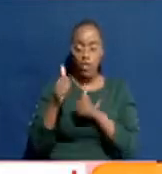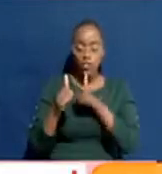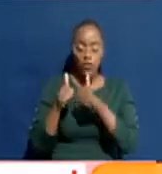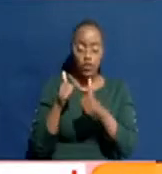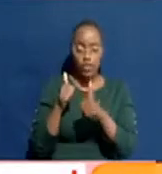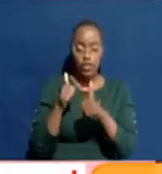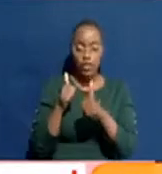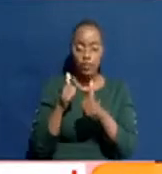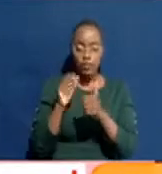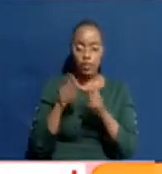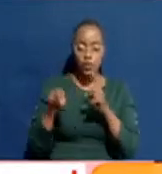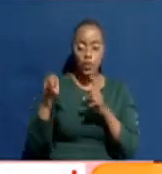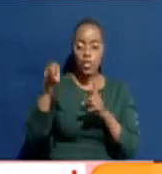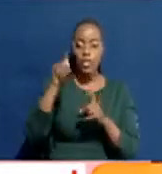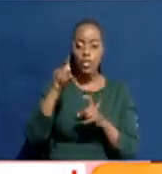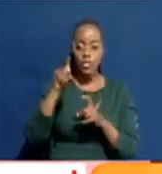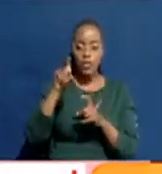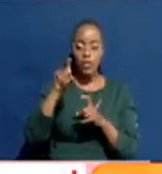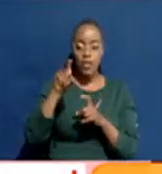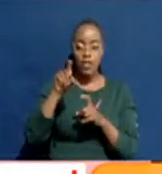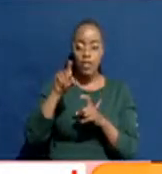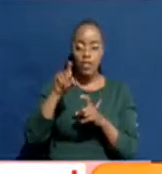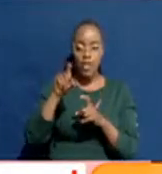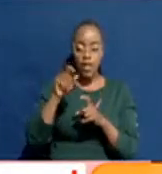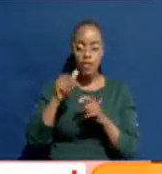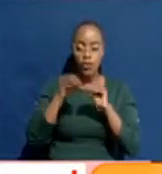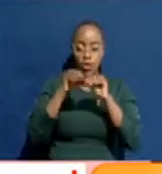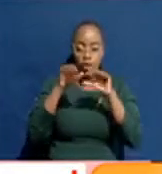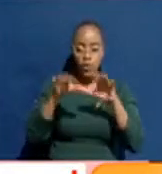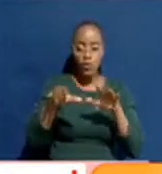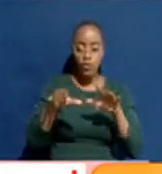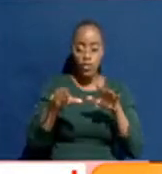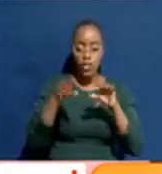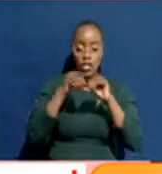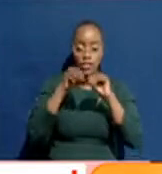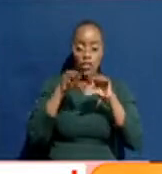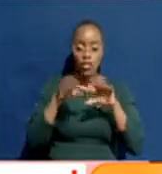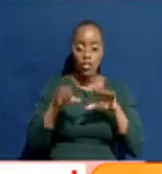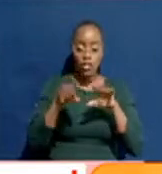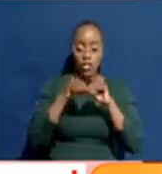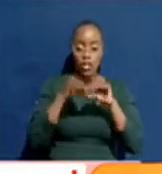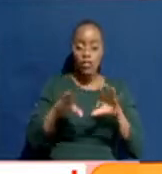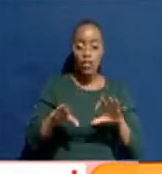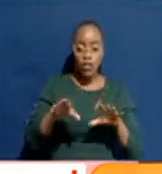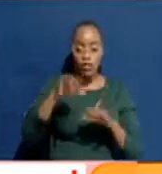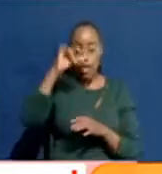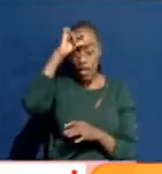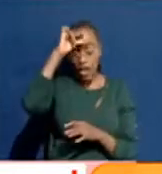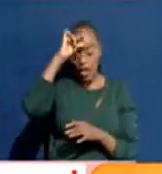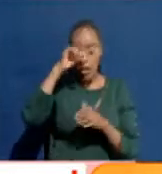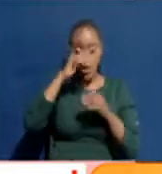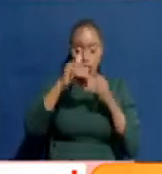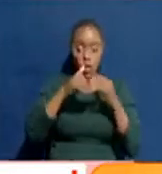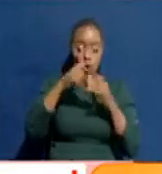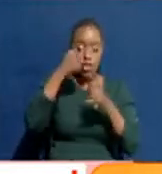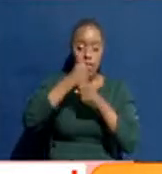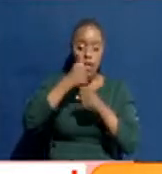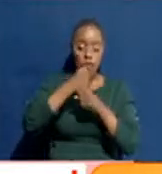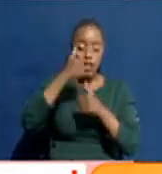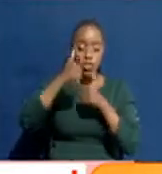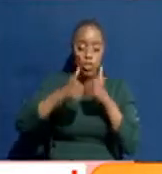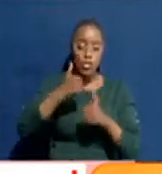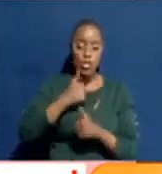to increase the quantum to devolution. Devolved government, with all the functions it